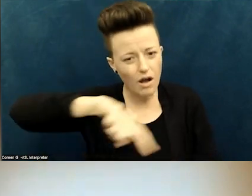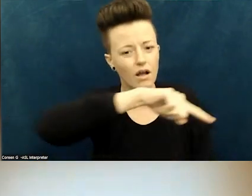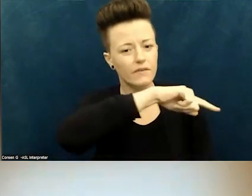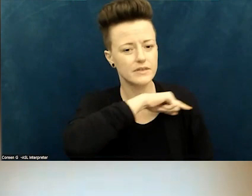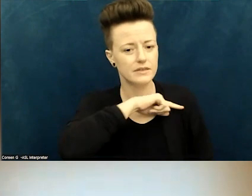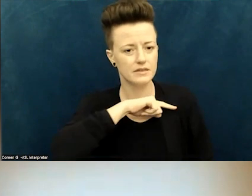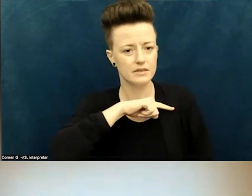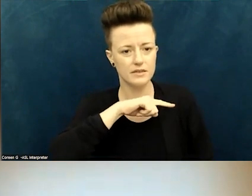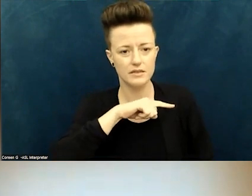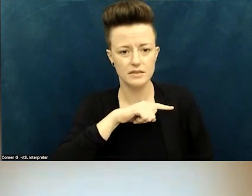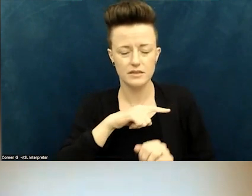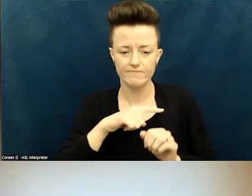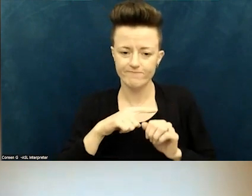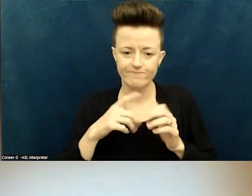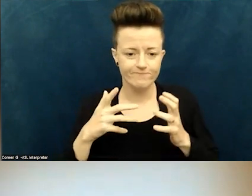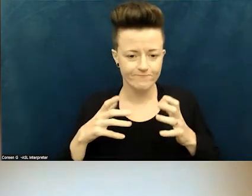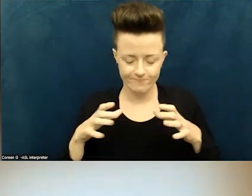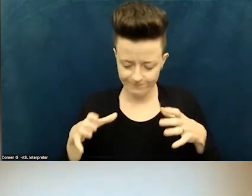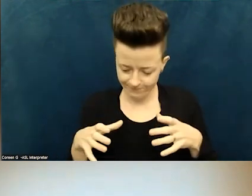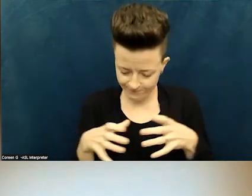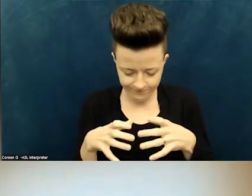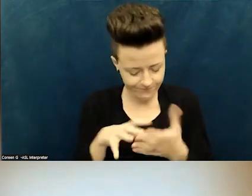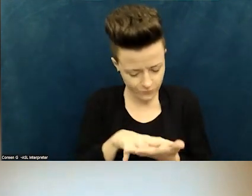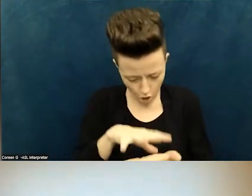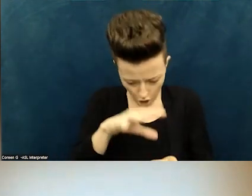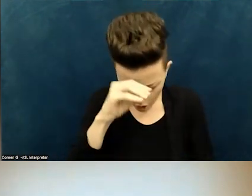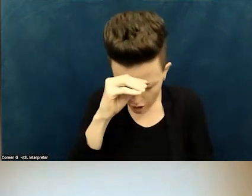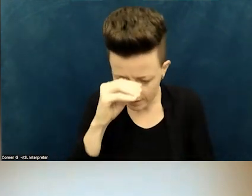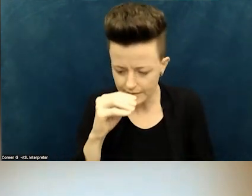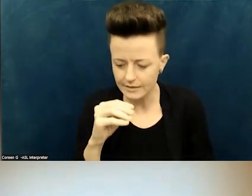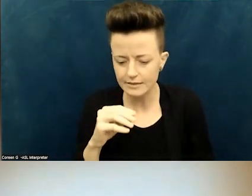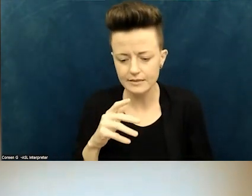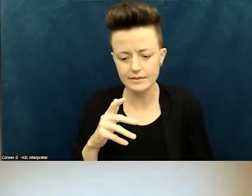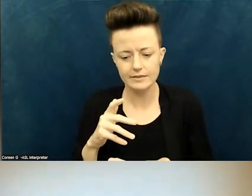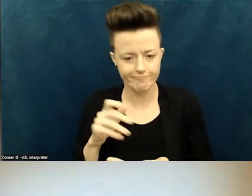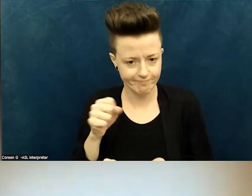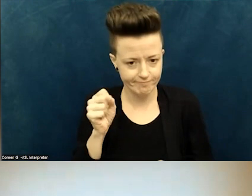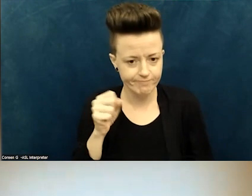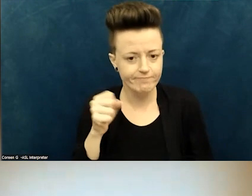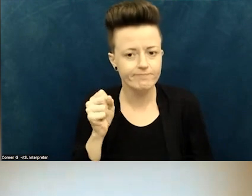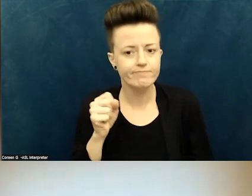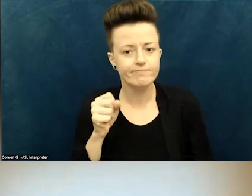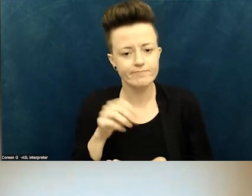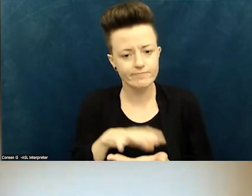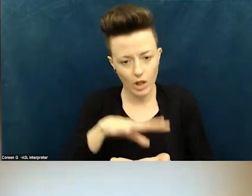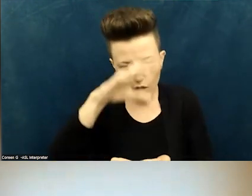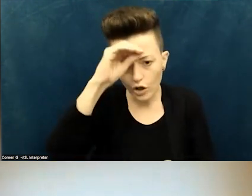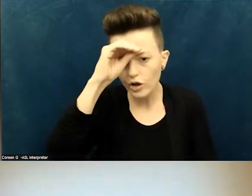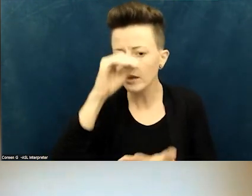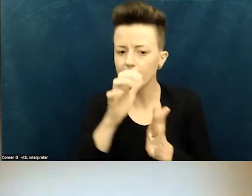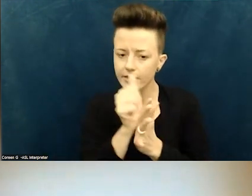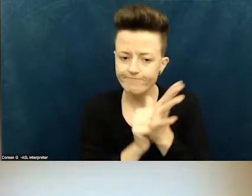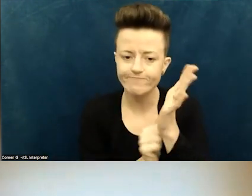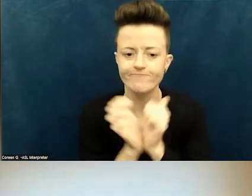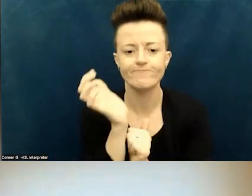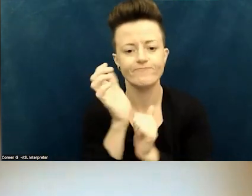from what you're sharing with us, Dr. Conner. We take that out from here, and we